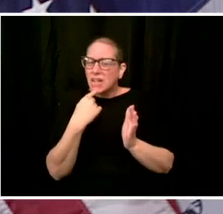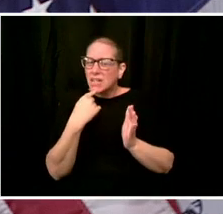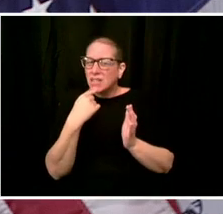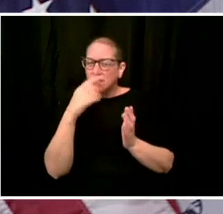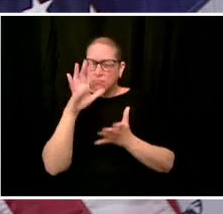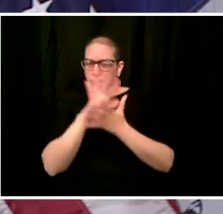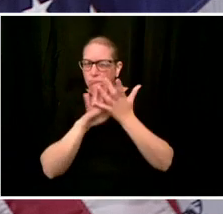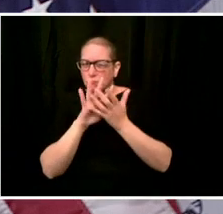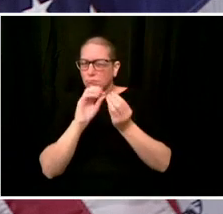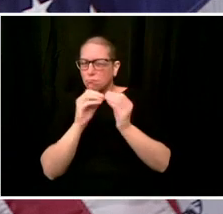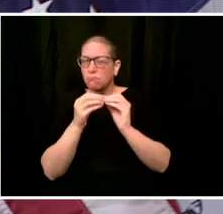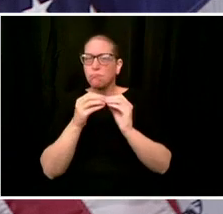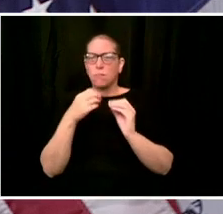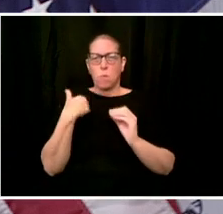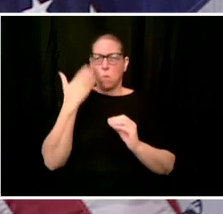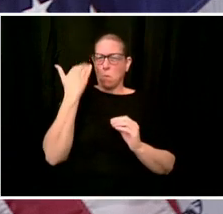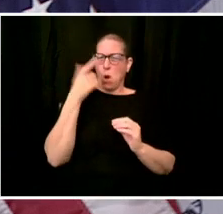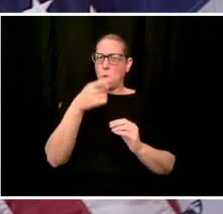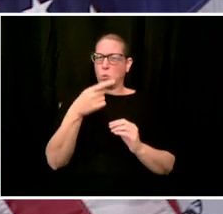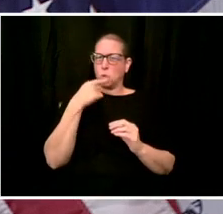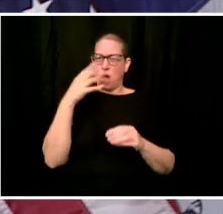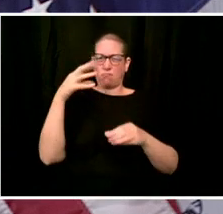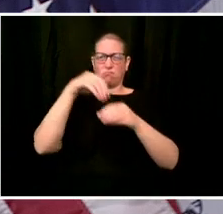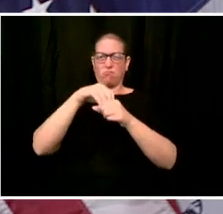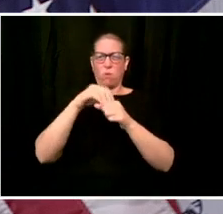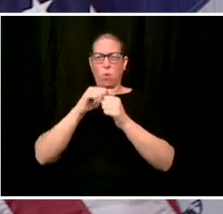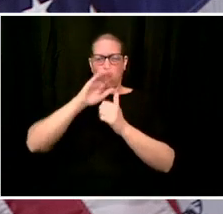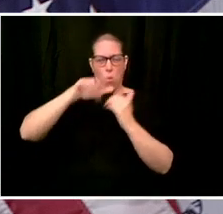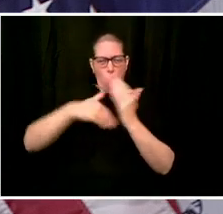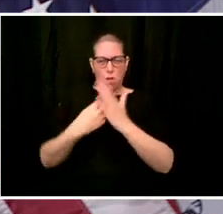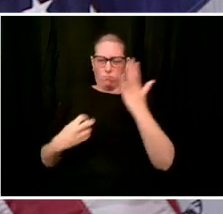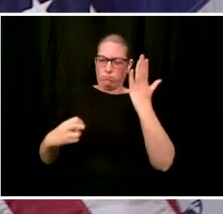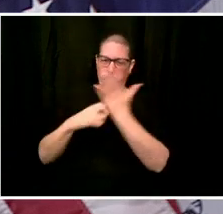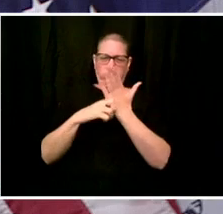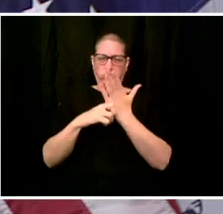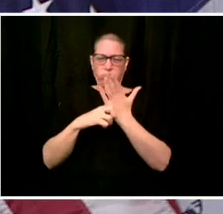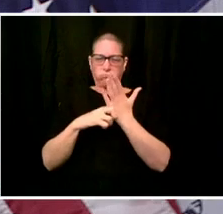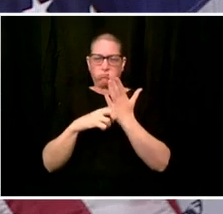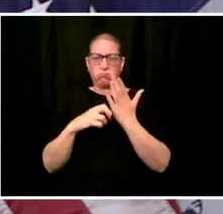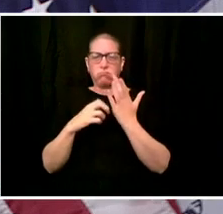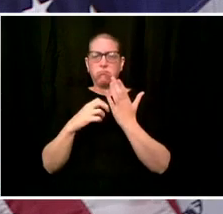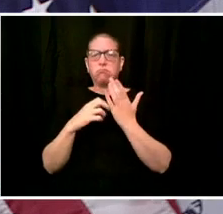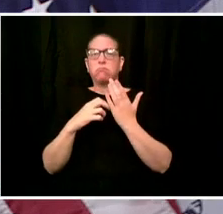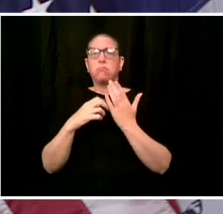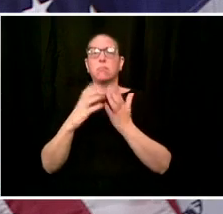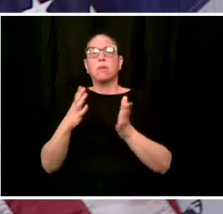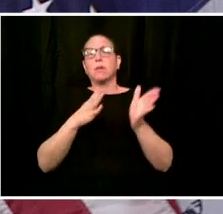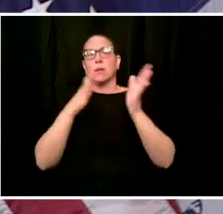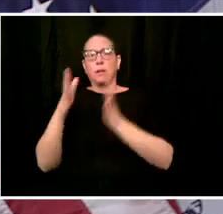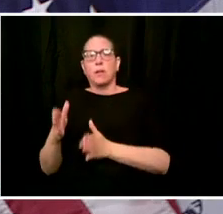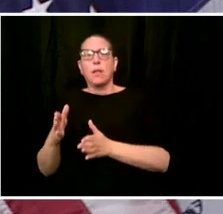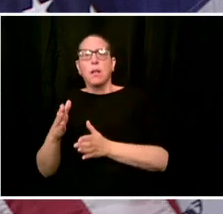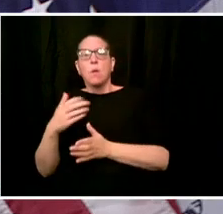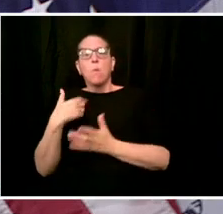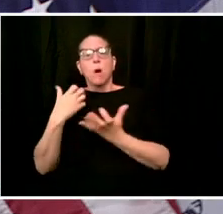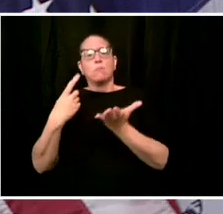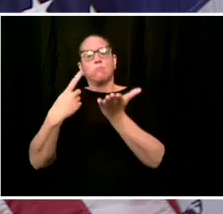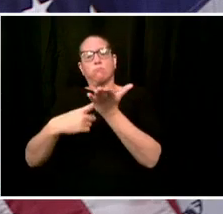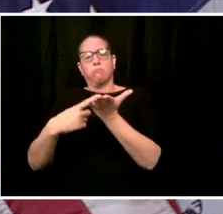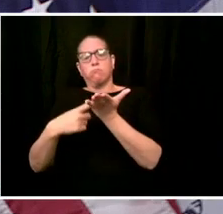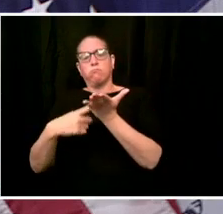your number? And secondly, I wanted to ask about the legislation that the City Council is going to